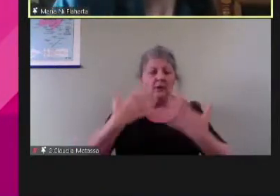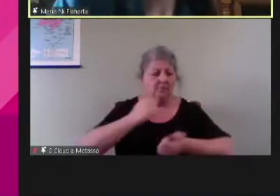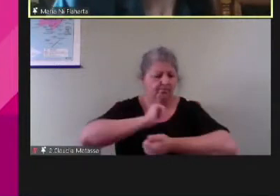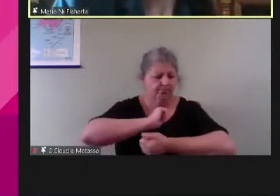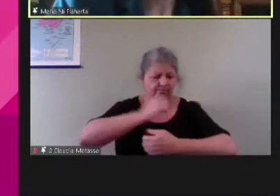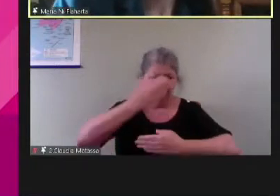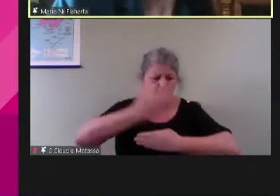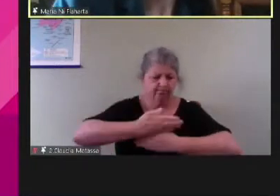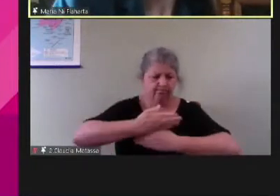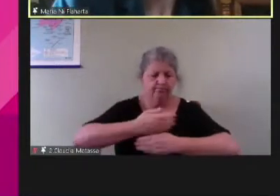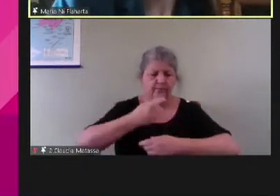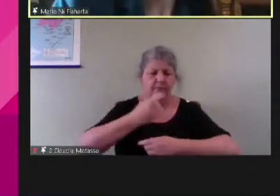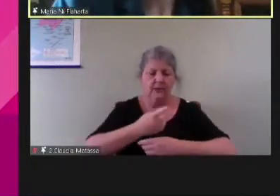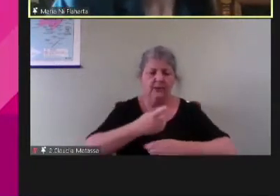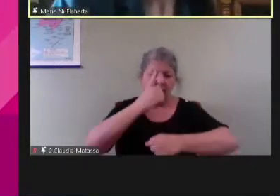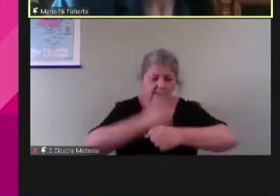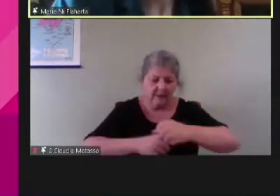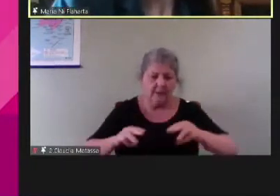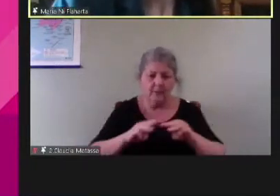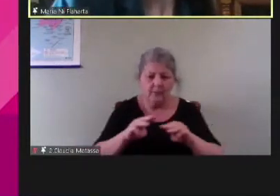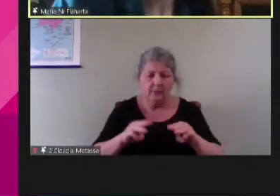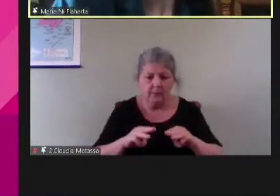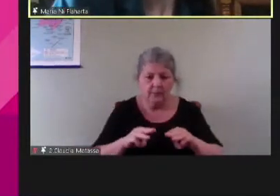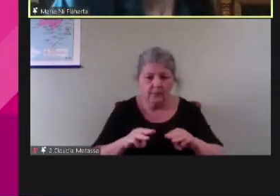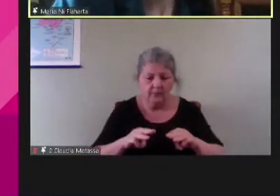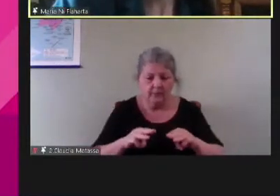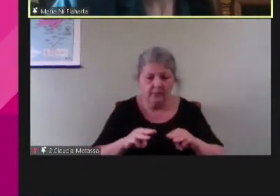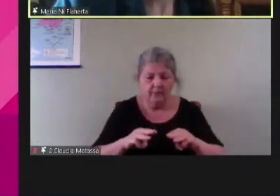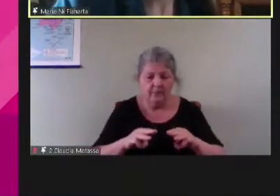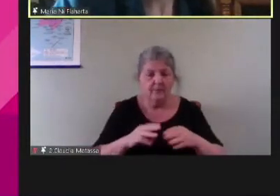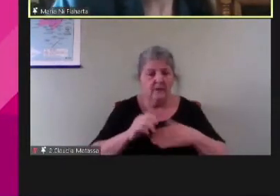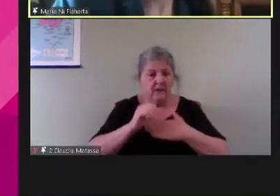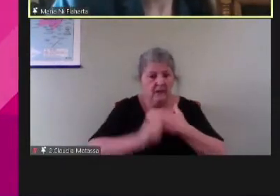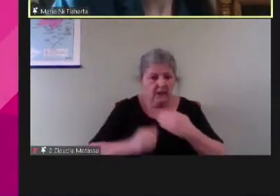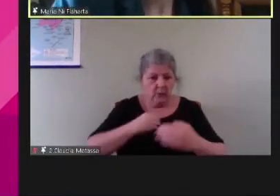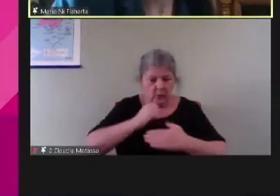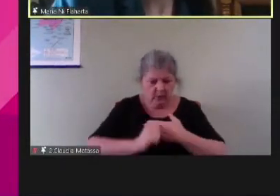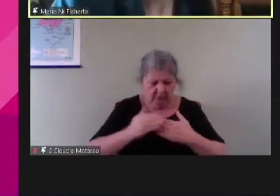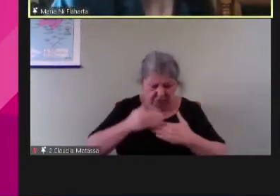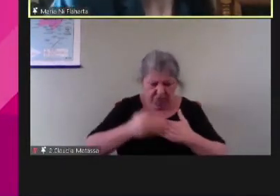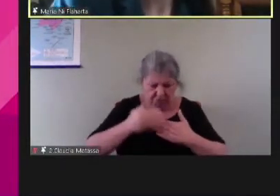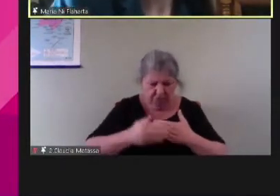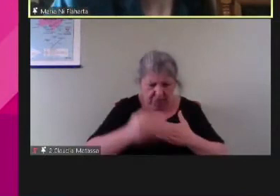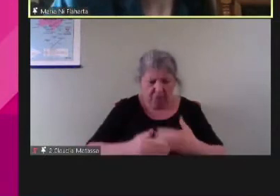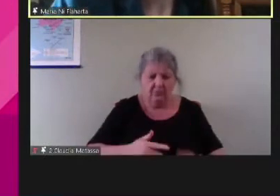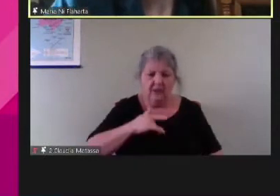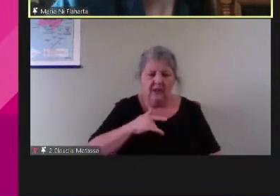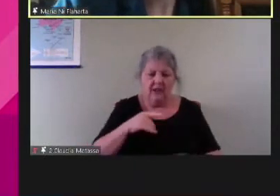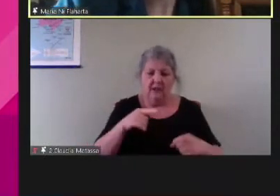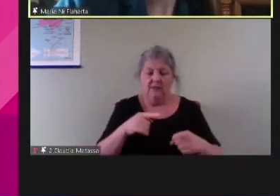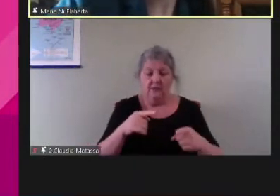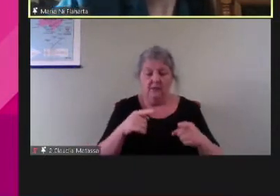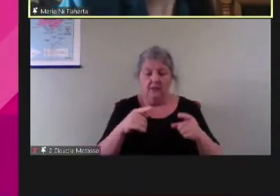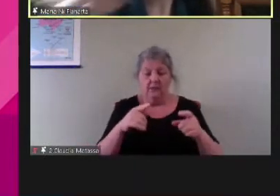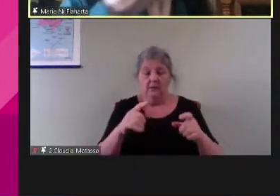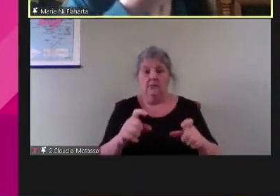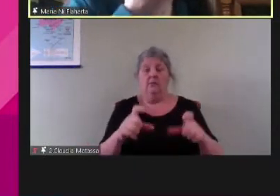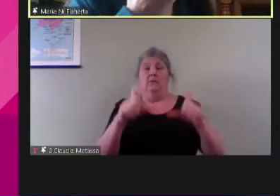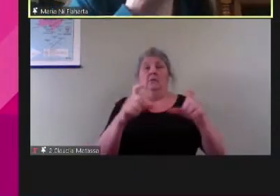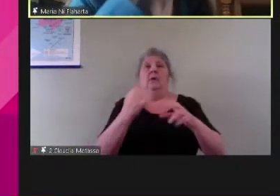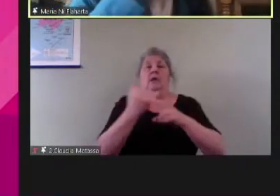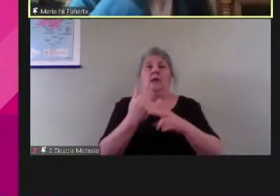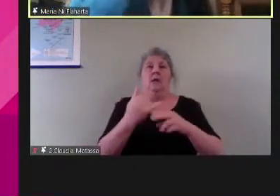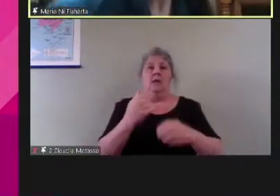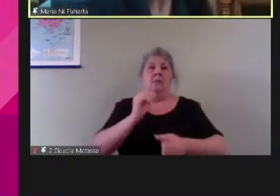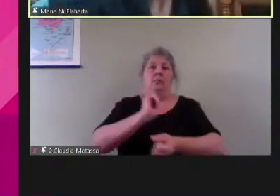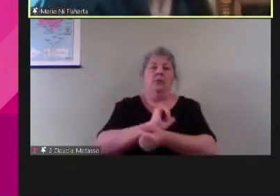that disabled people face in day-to-day life were very much magnified in a prison setting.